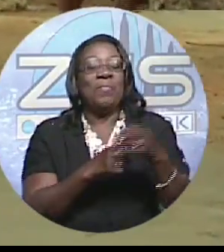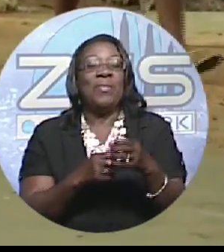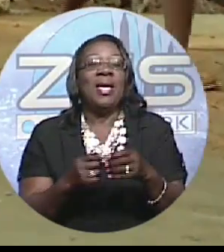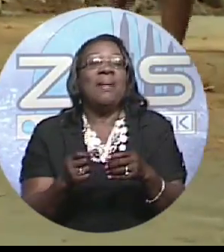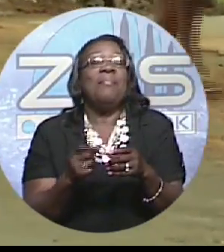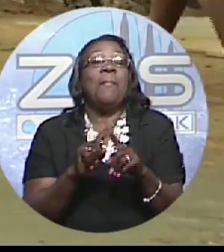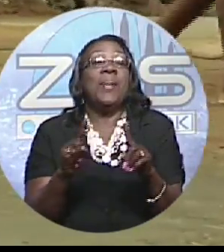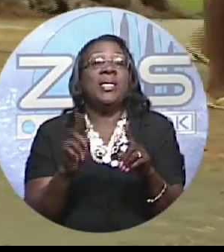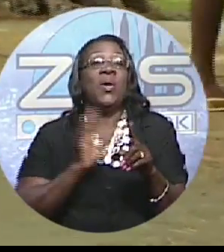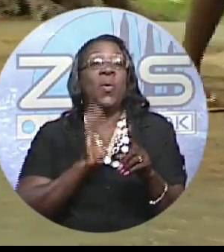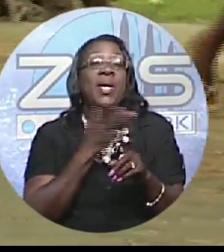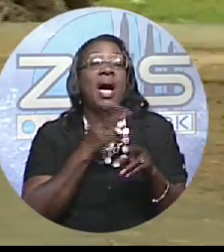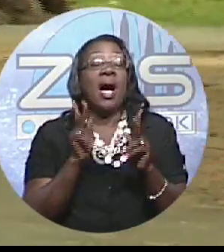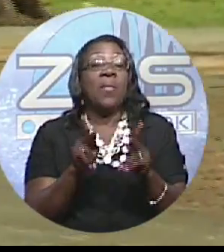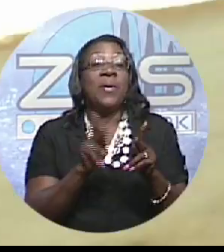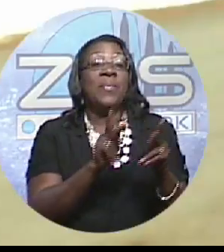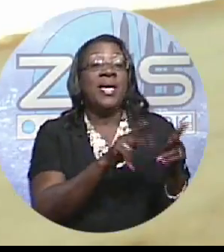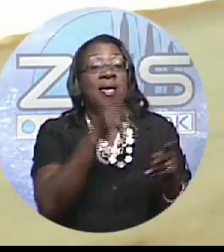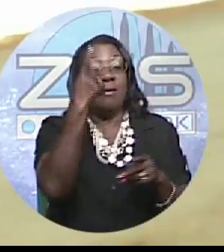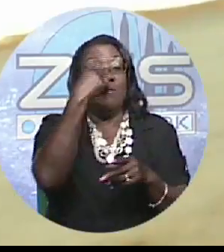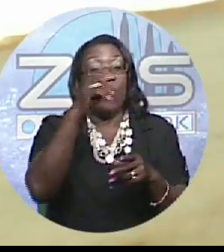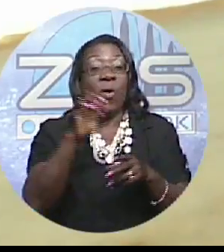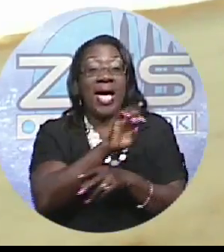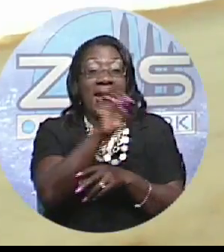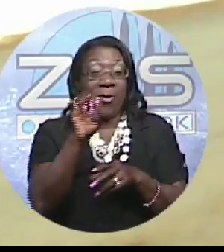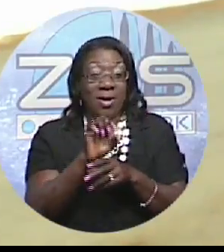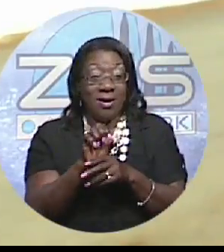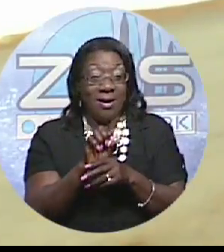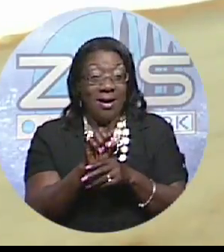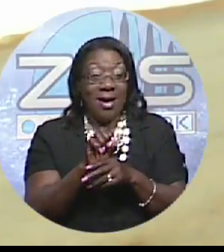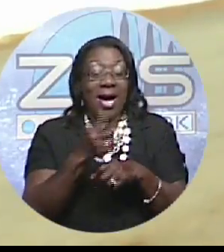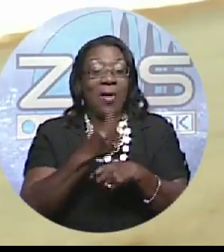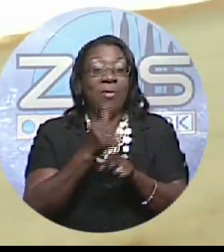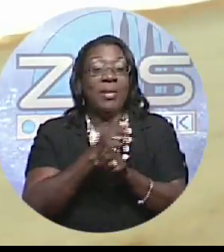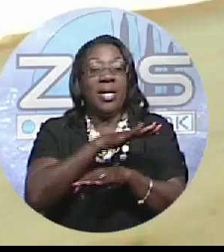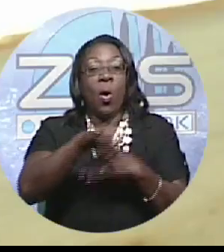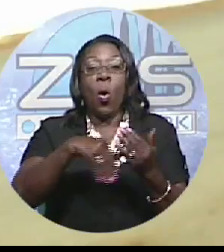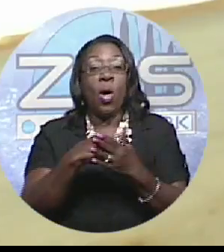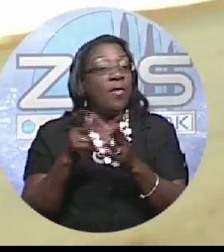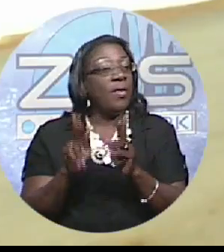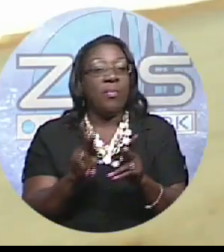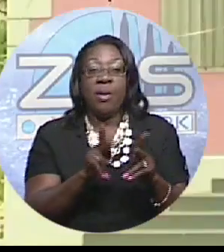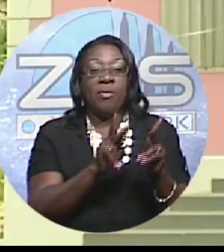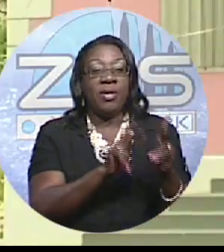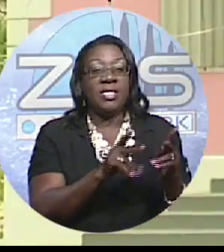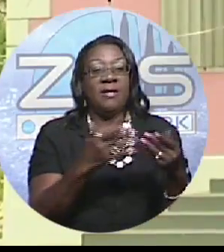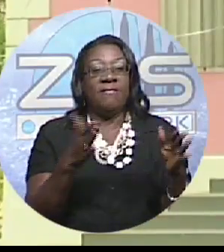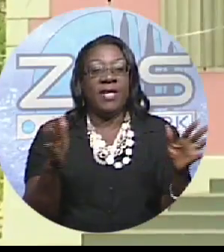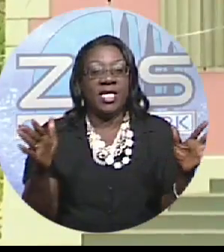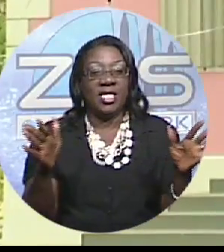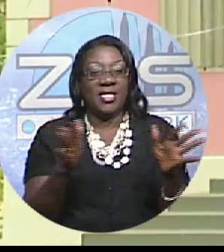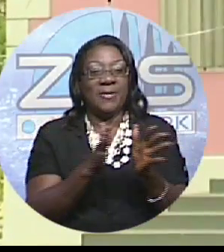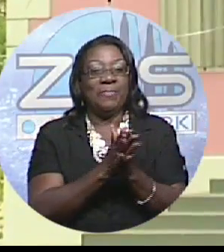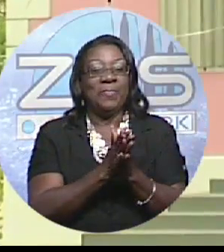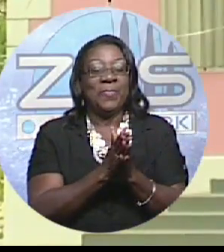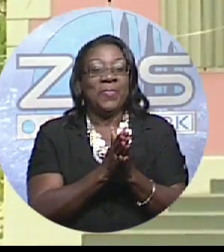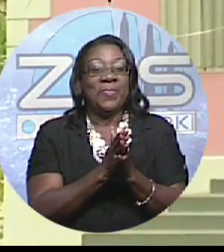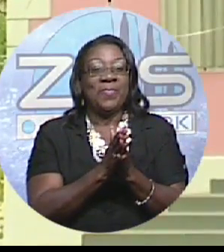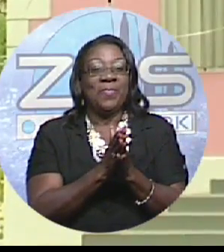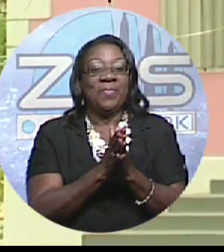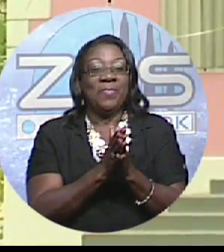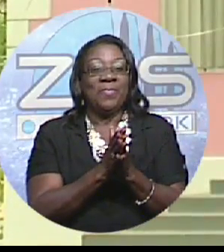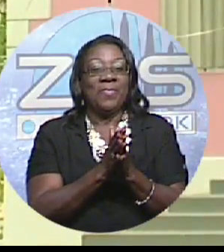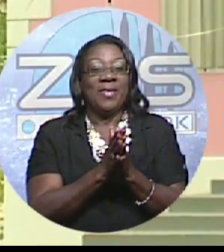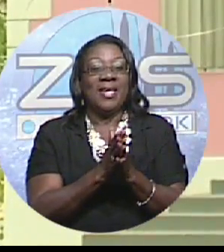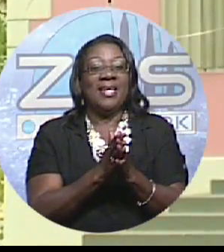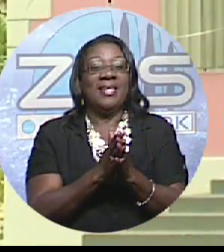prepared for Hurricane ERIKA, and we've made all the preparations have already been done. I know that you had the meet. What else came out of your